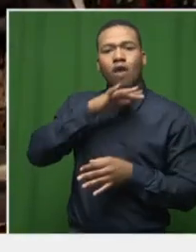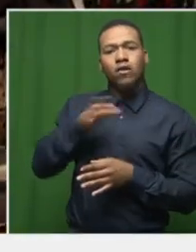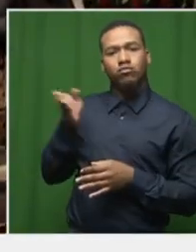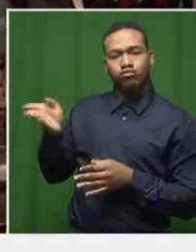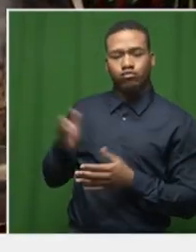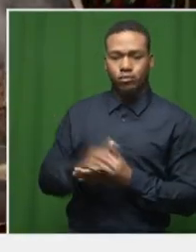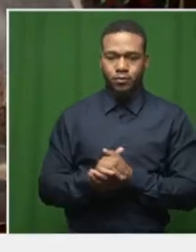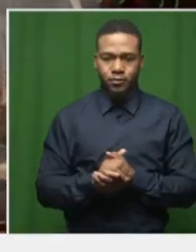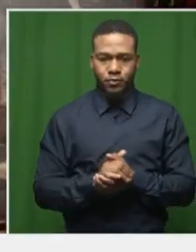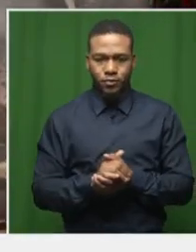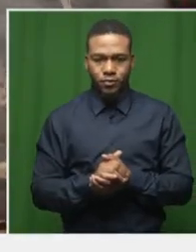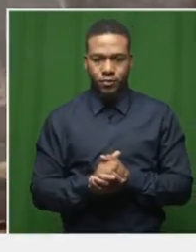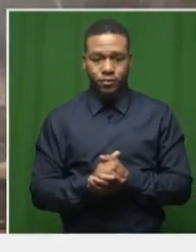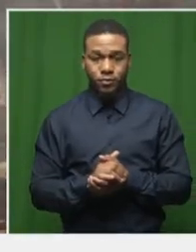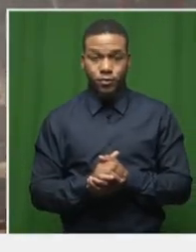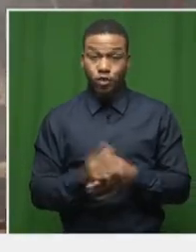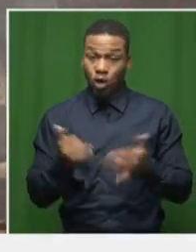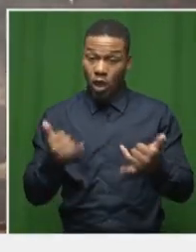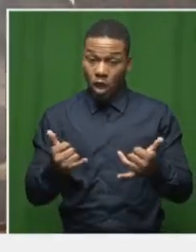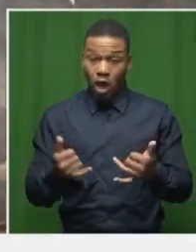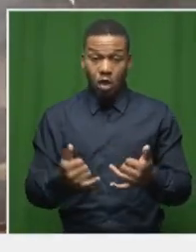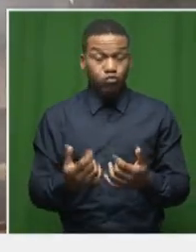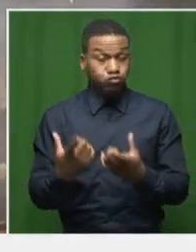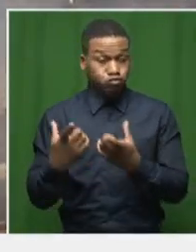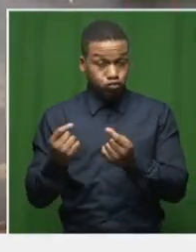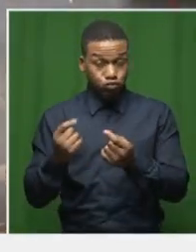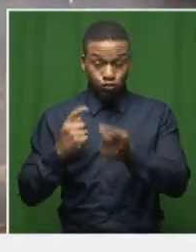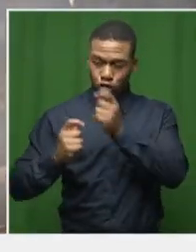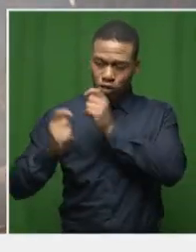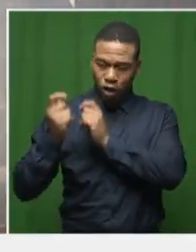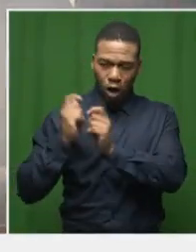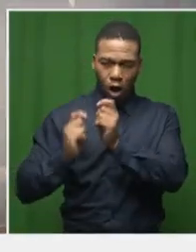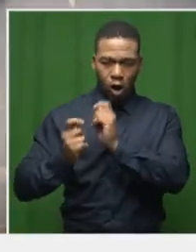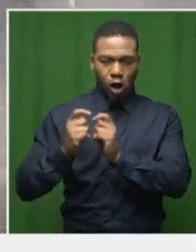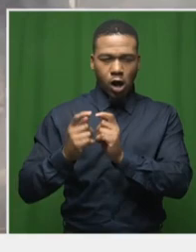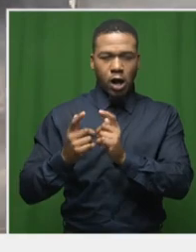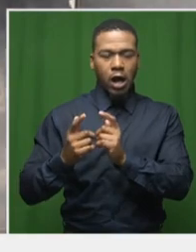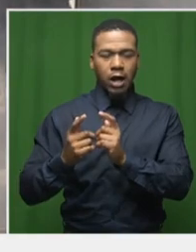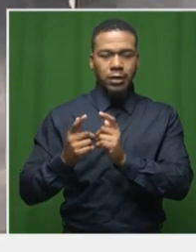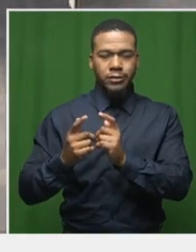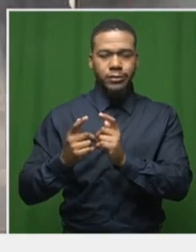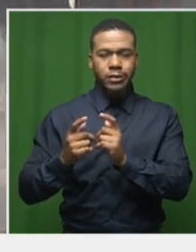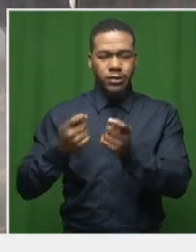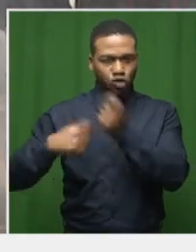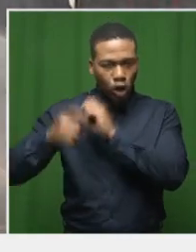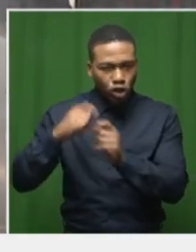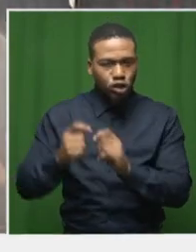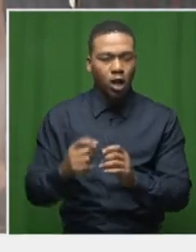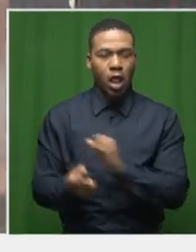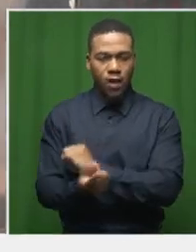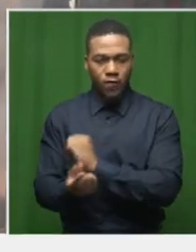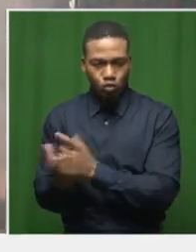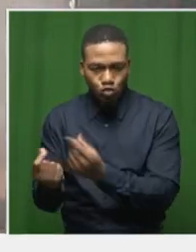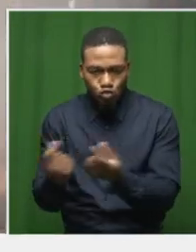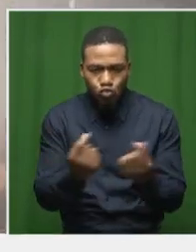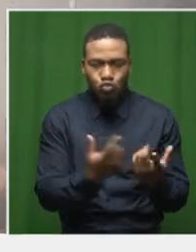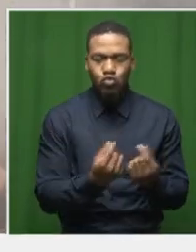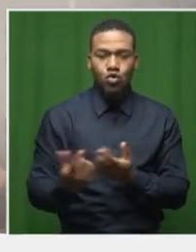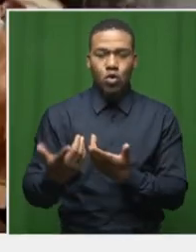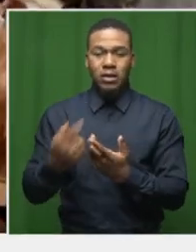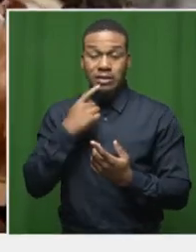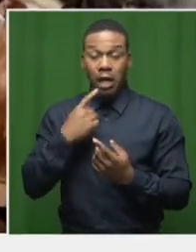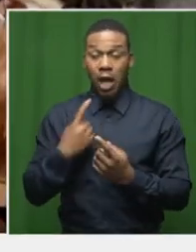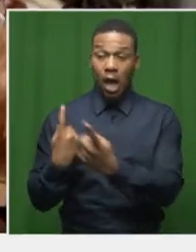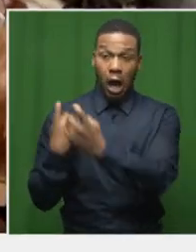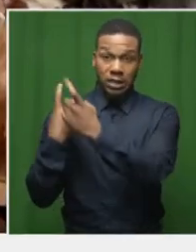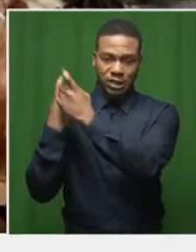Traditional cleansing rituals mark the official renaming ceremony. Khoi leaders say the rituals are aimed at acknowledging the ancestors